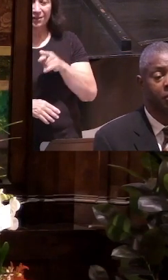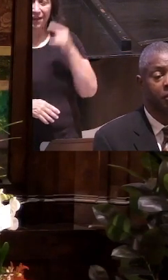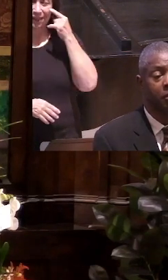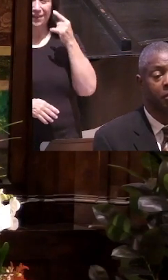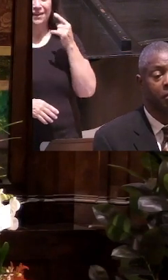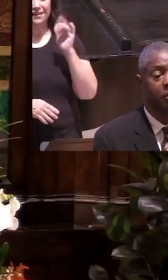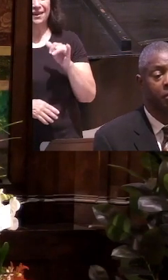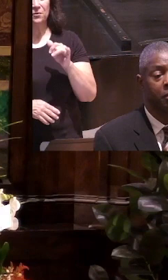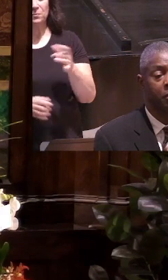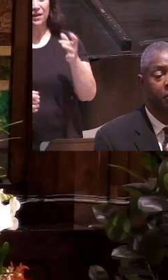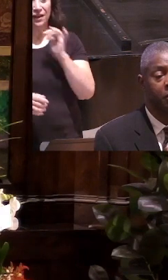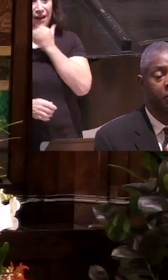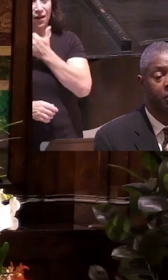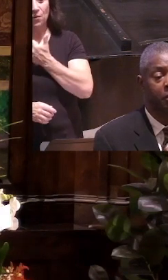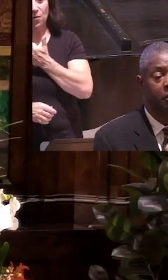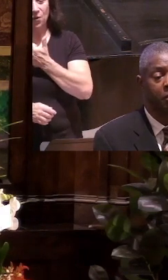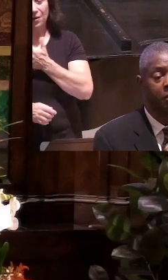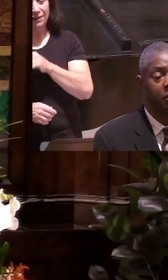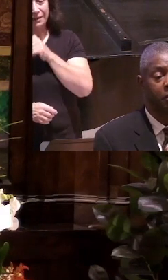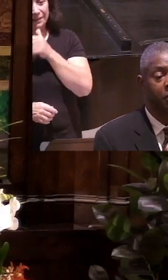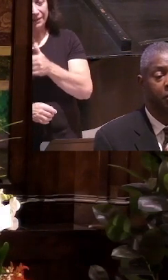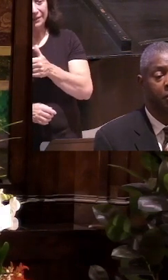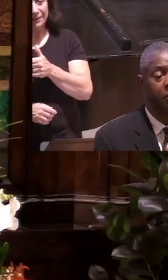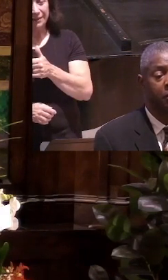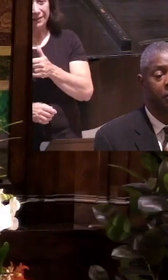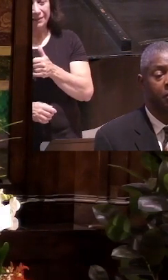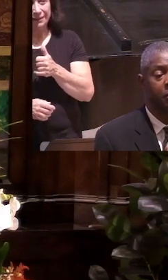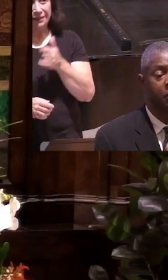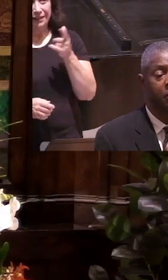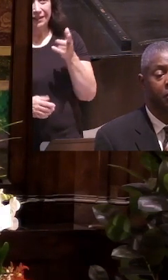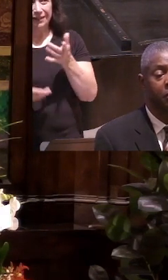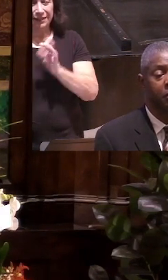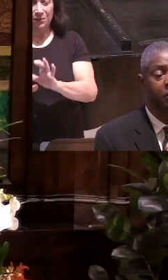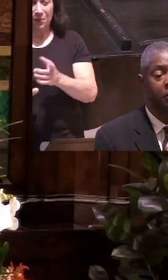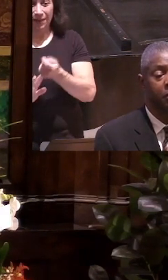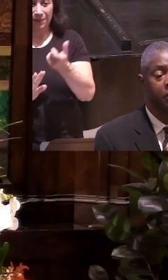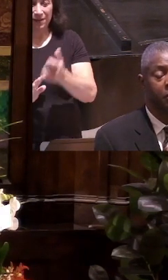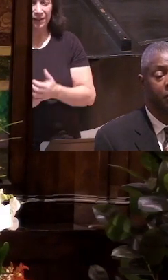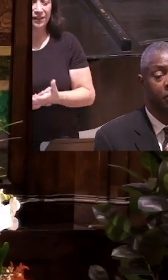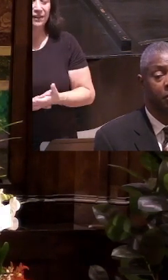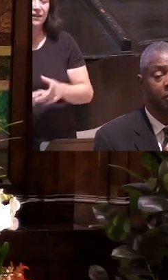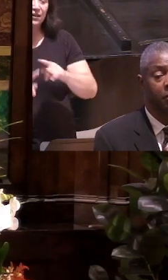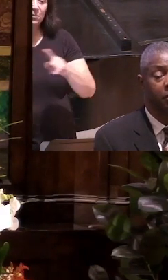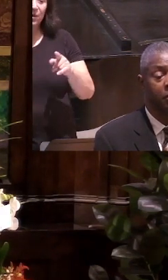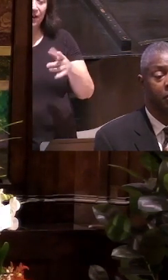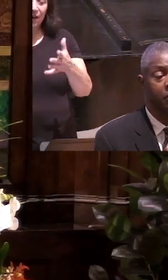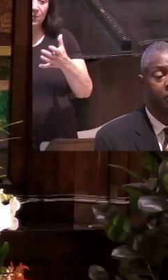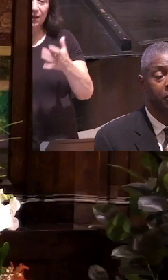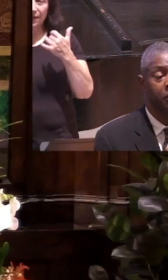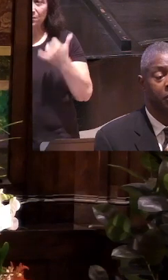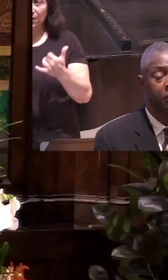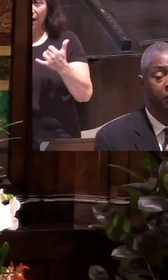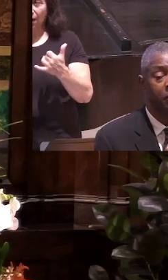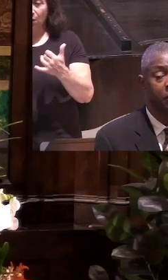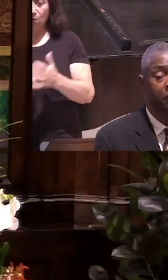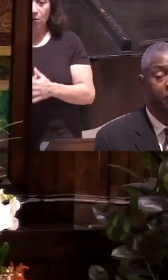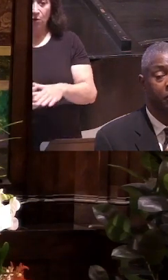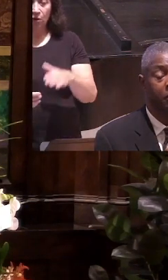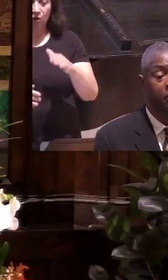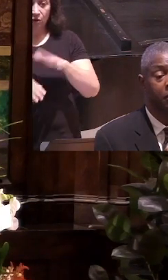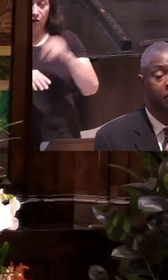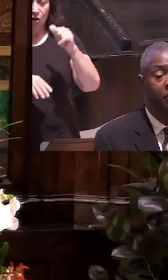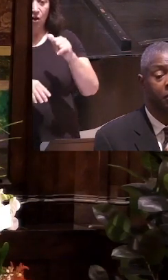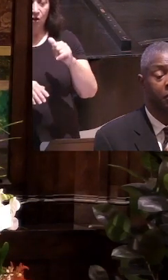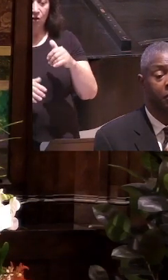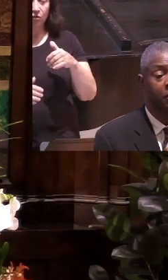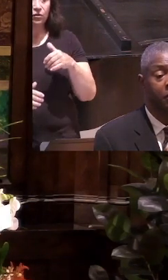be an error that he would not want left out. But I would like to now call forward